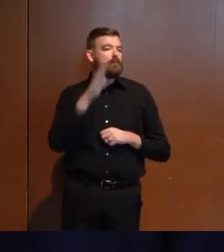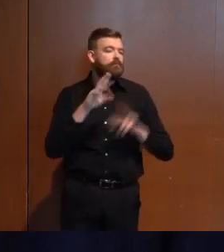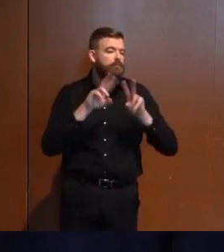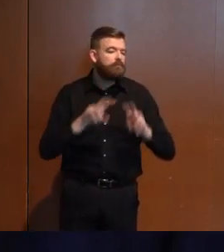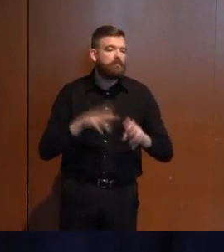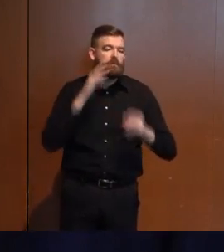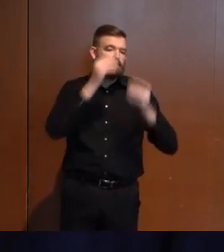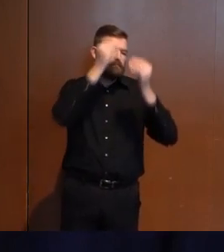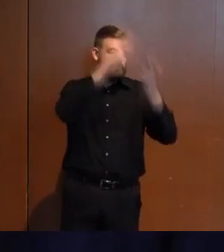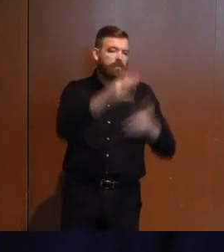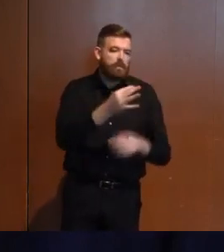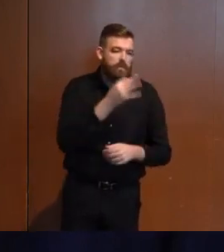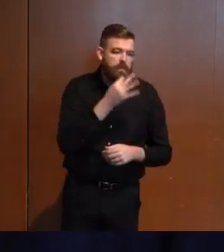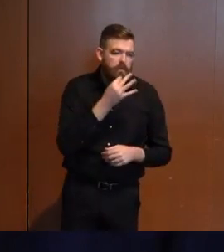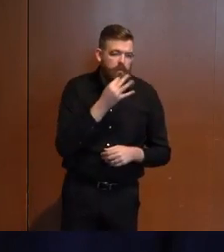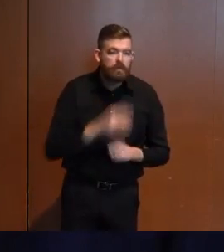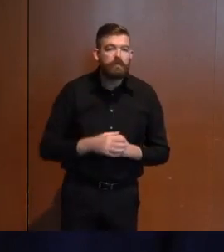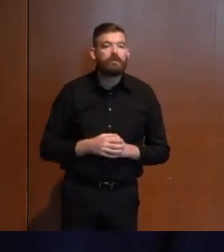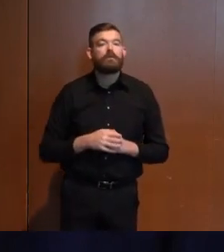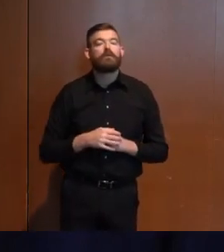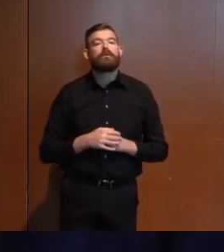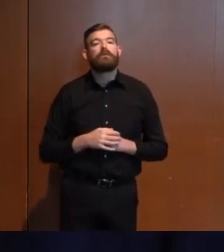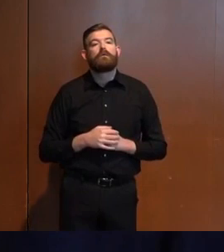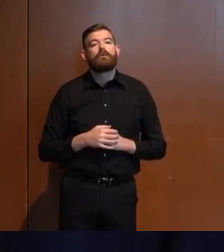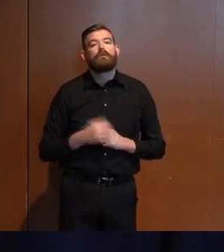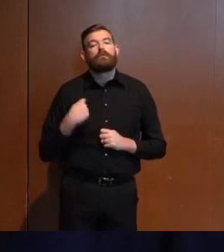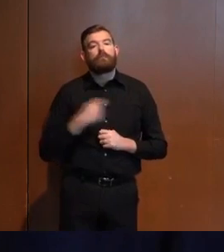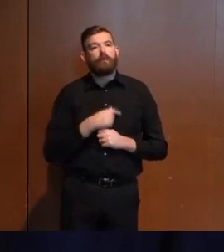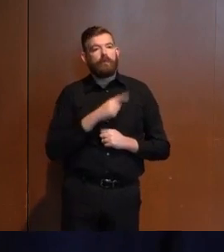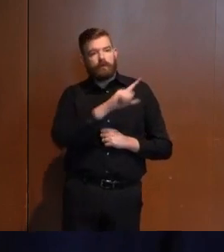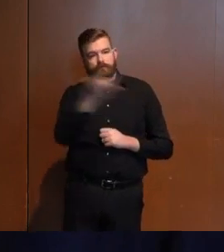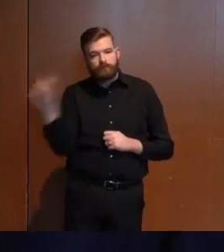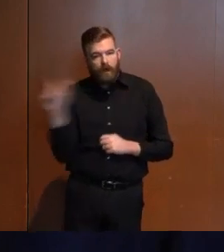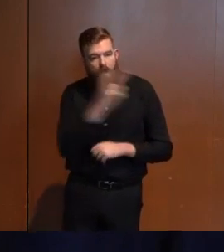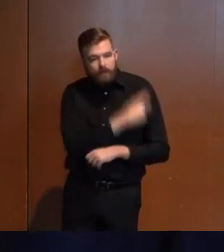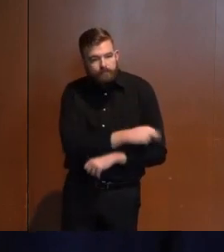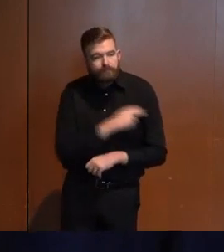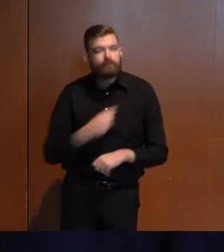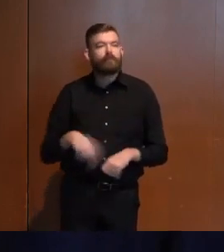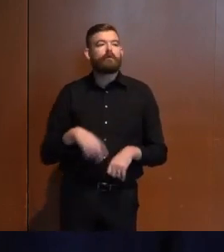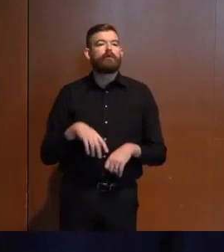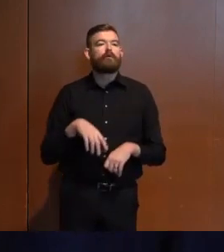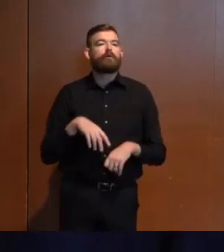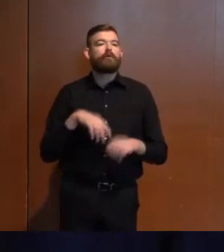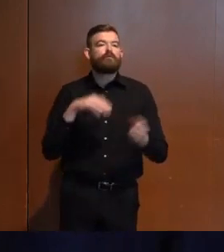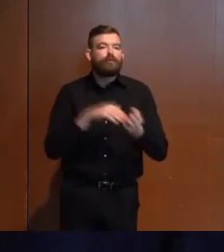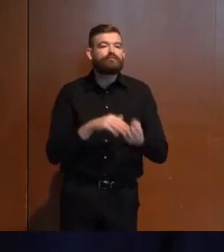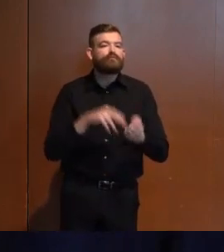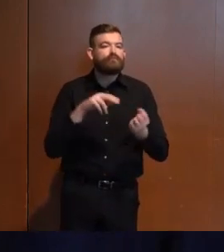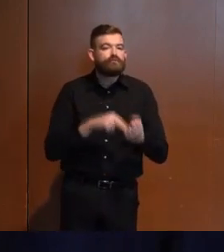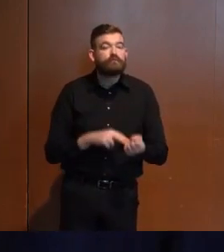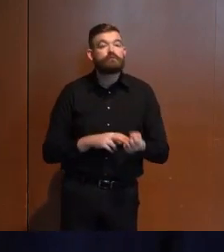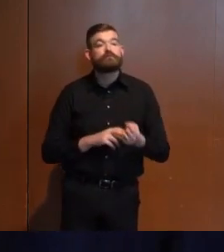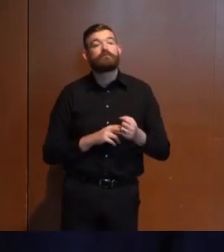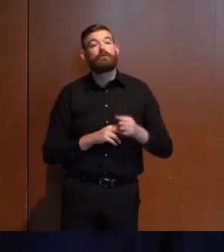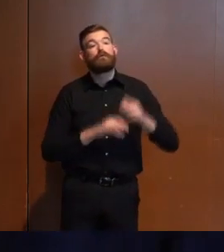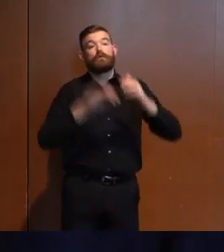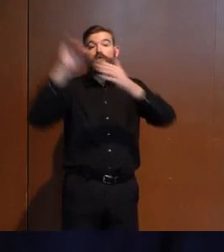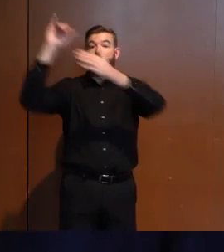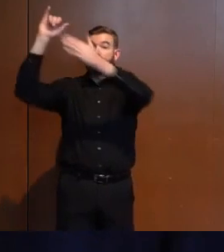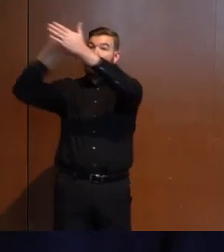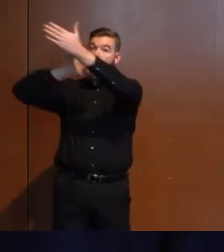healthcare providers in those counties to just be aware. If they're saying 14 to 21 days, there's a good possibility that they're going to